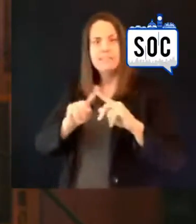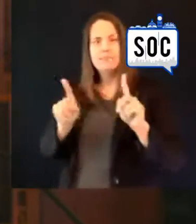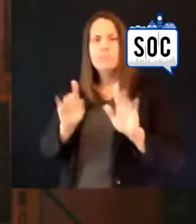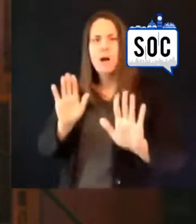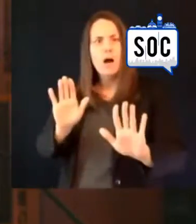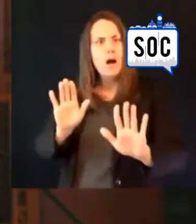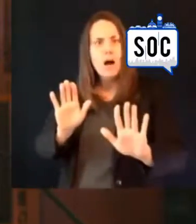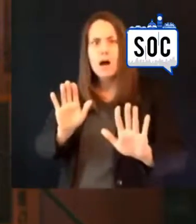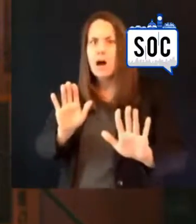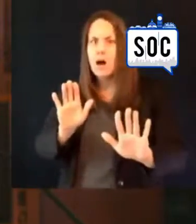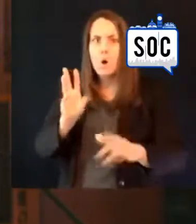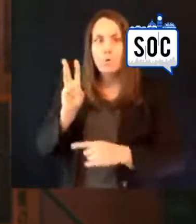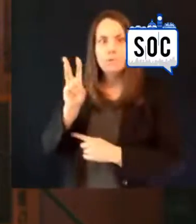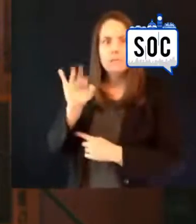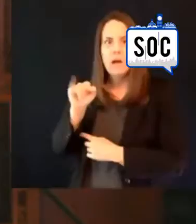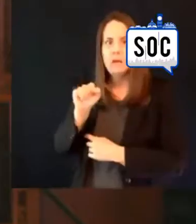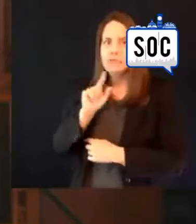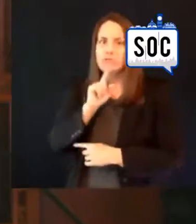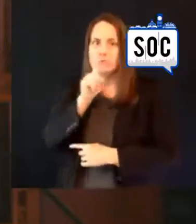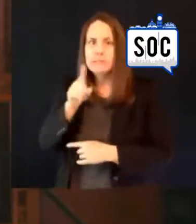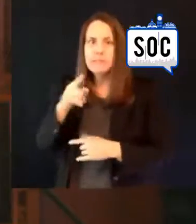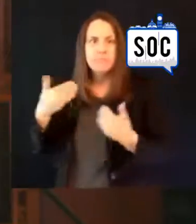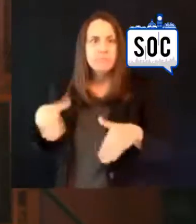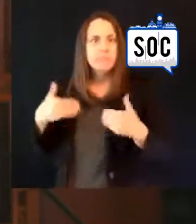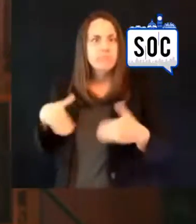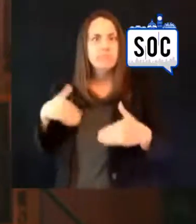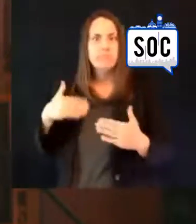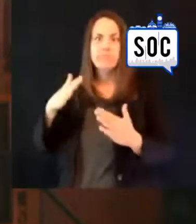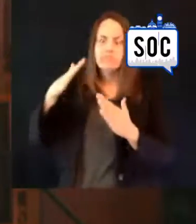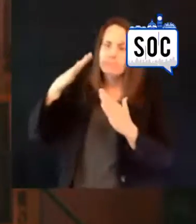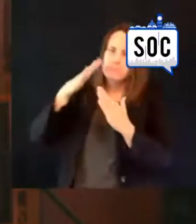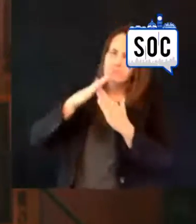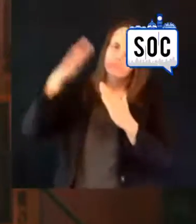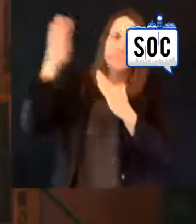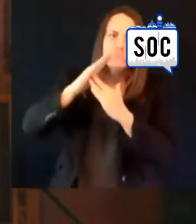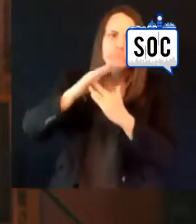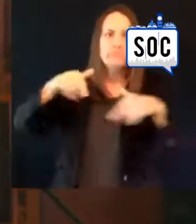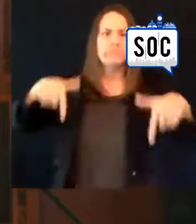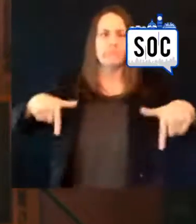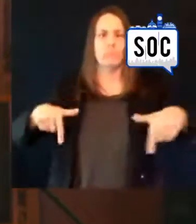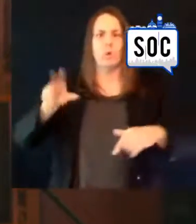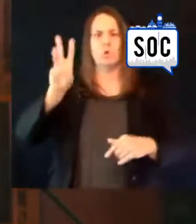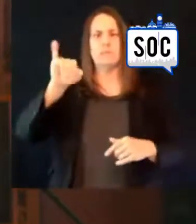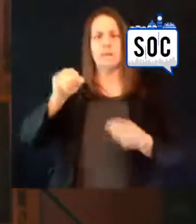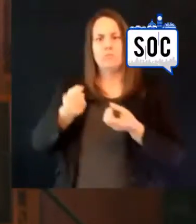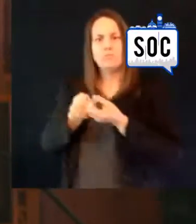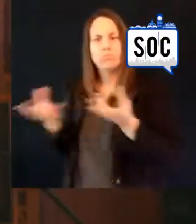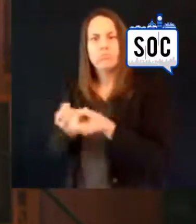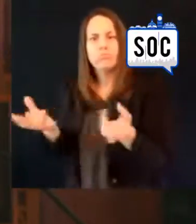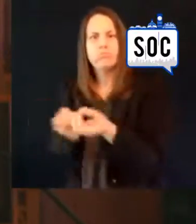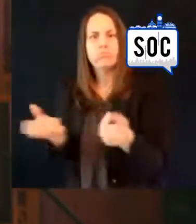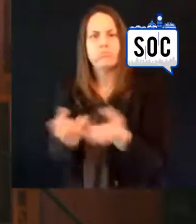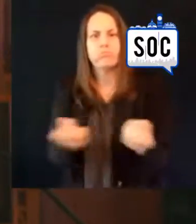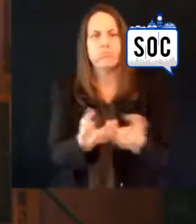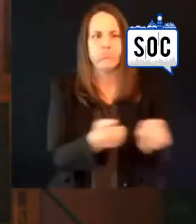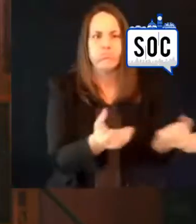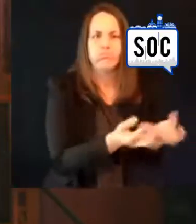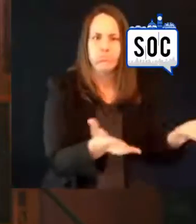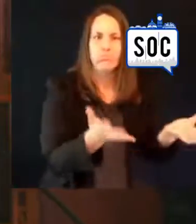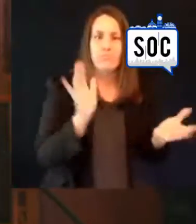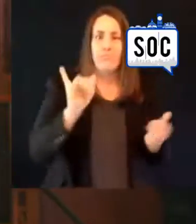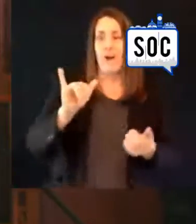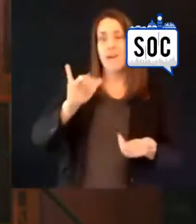the country in completed series, and that's something to celebrate because a completed series means more effective